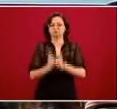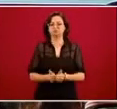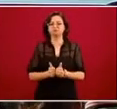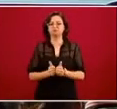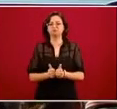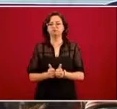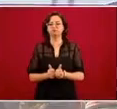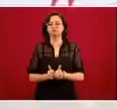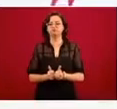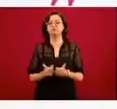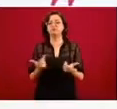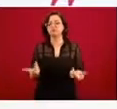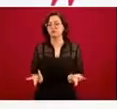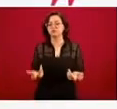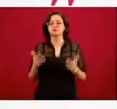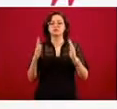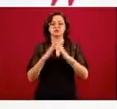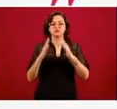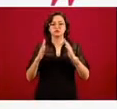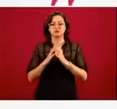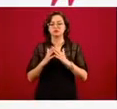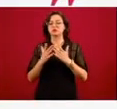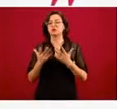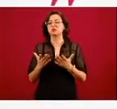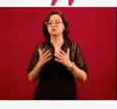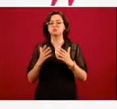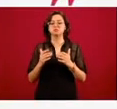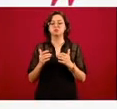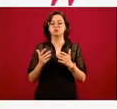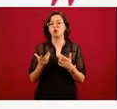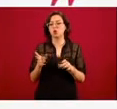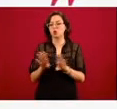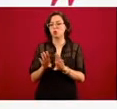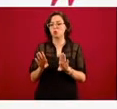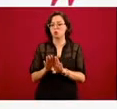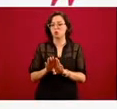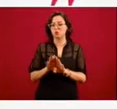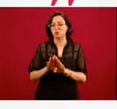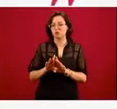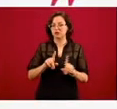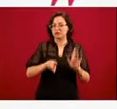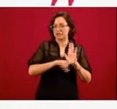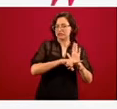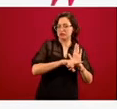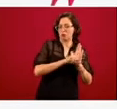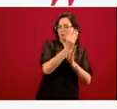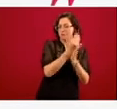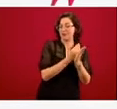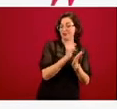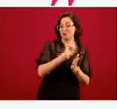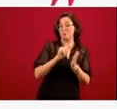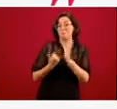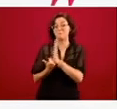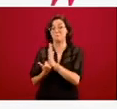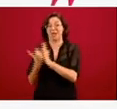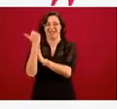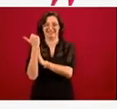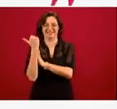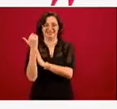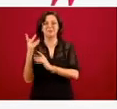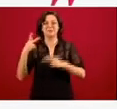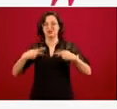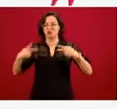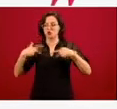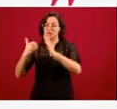home. The residential mobility. This is not a negative number, this is a